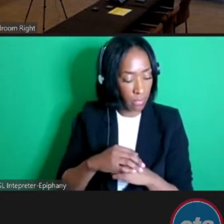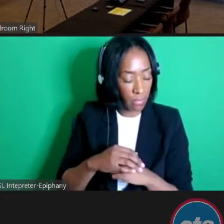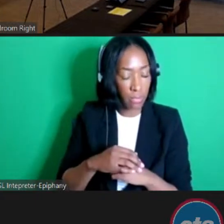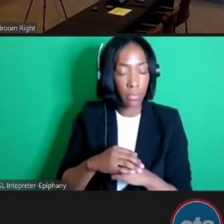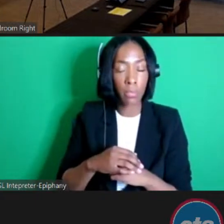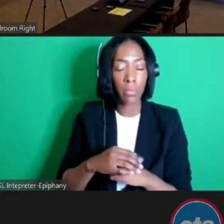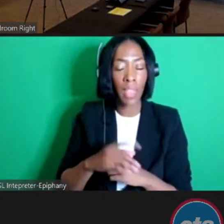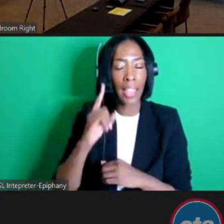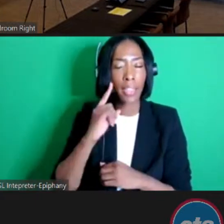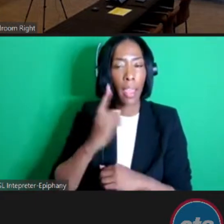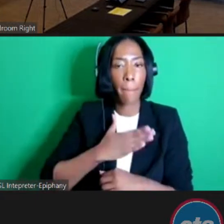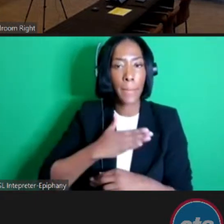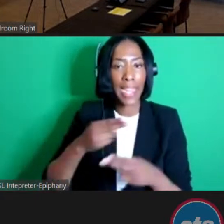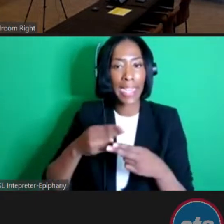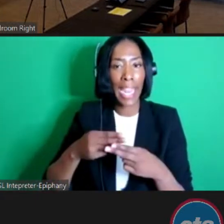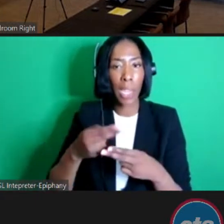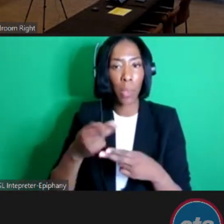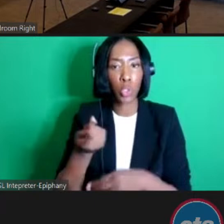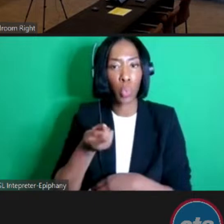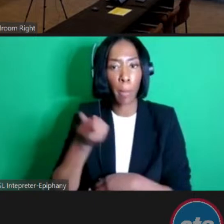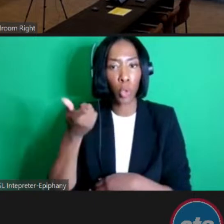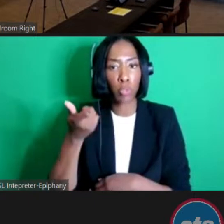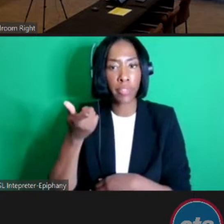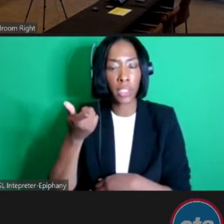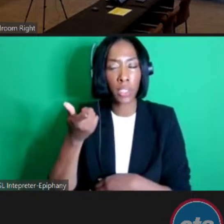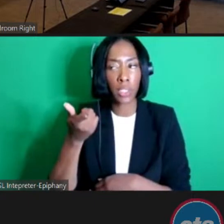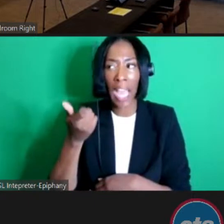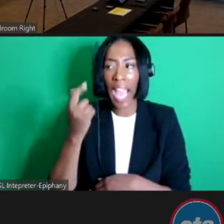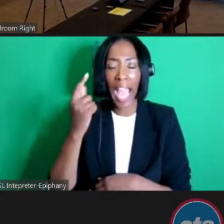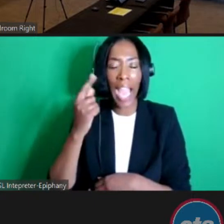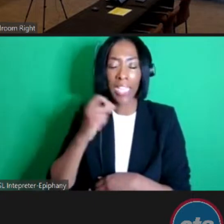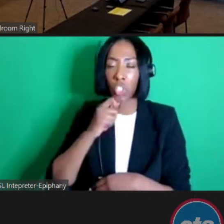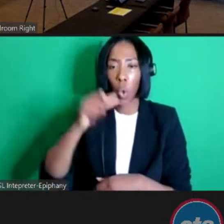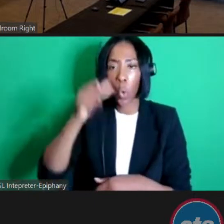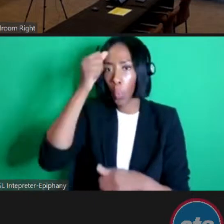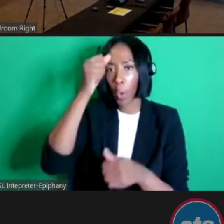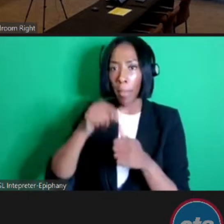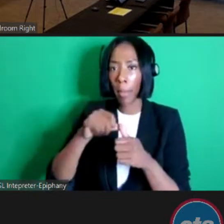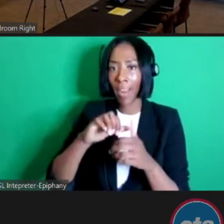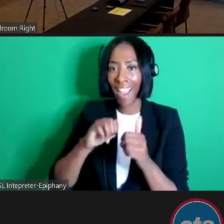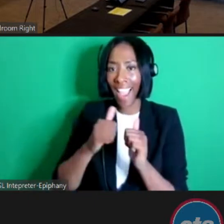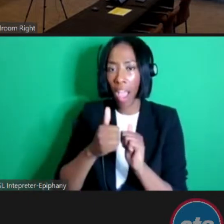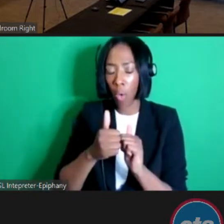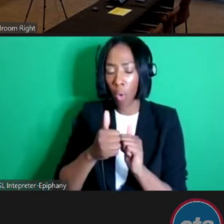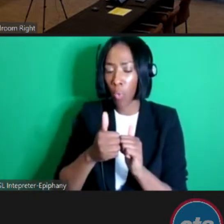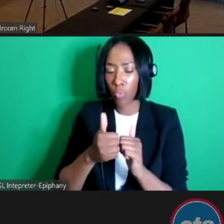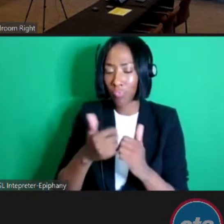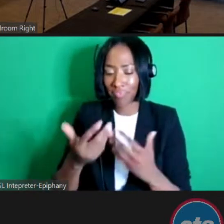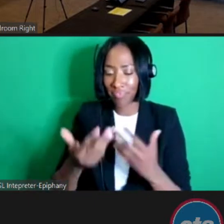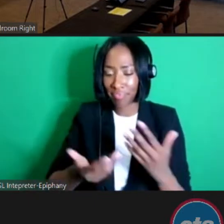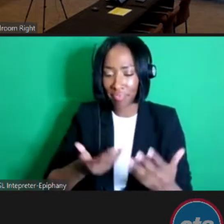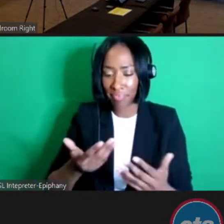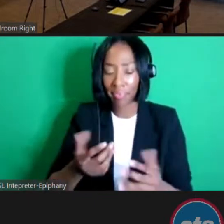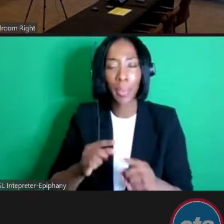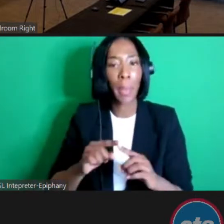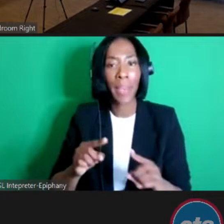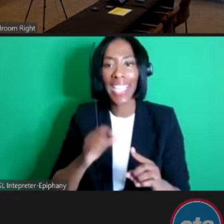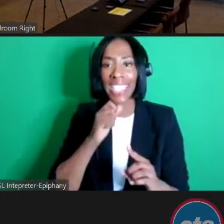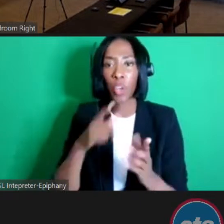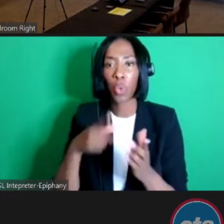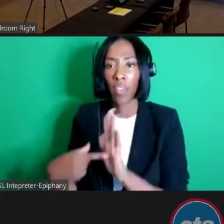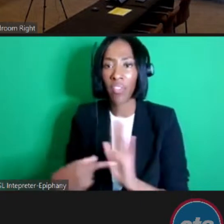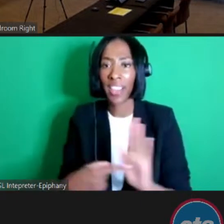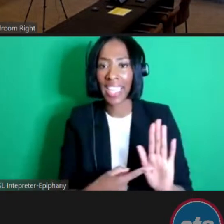think my name was just removed. I don't remember like how it put it, but it didn't reflect that it was